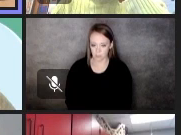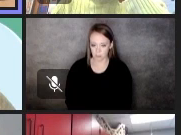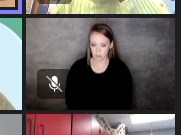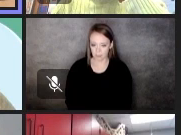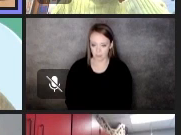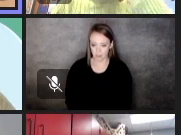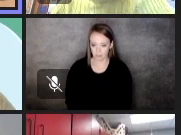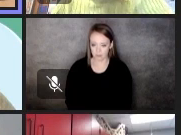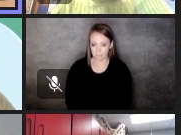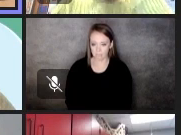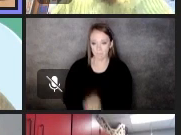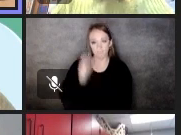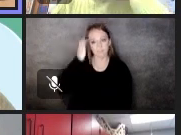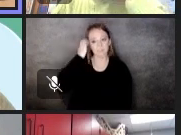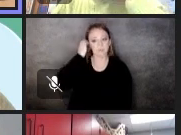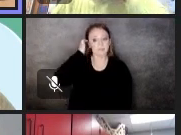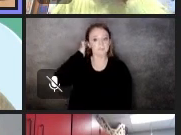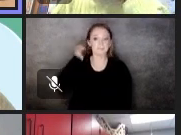It's magic.